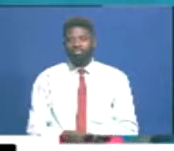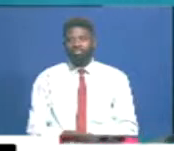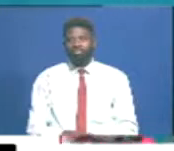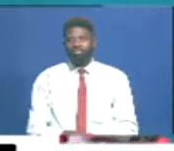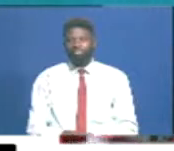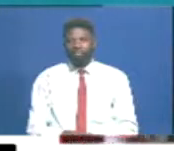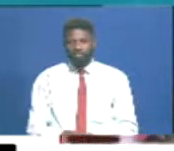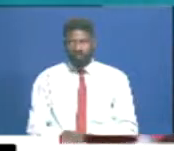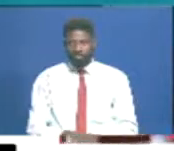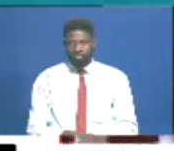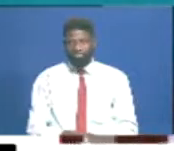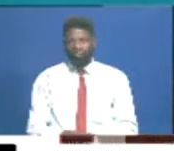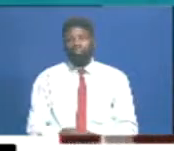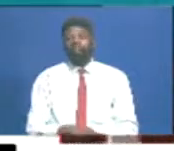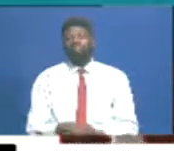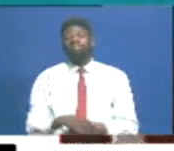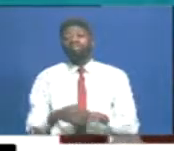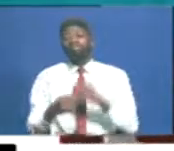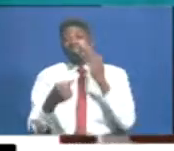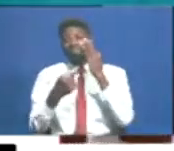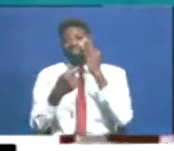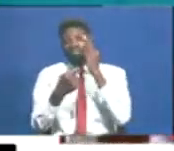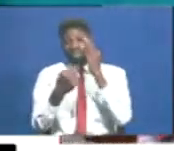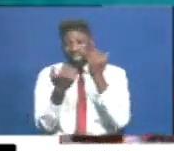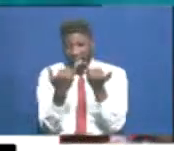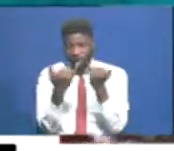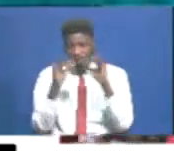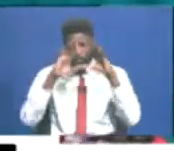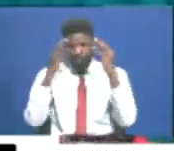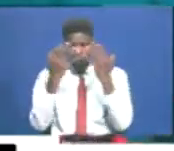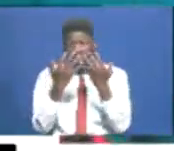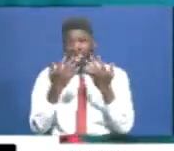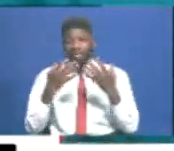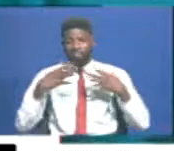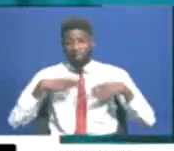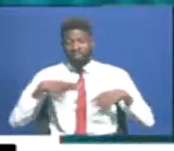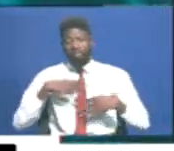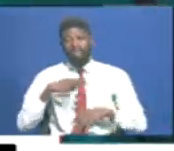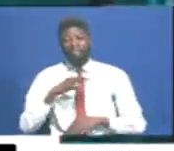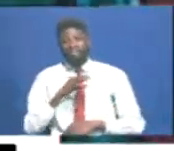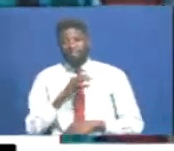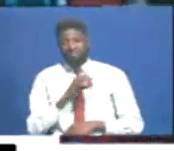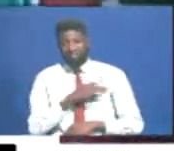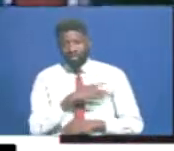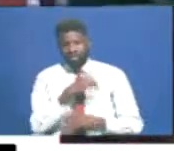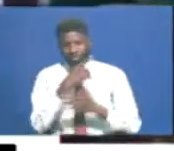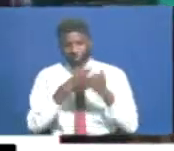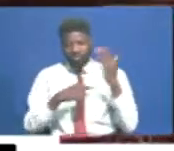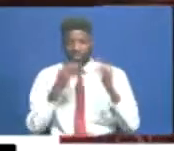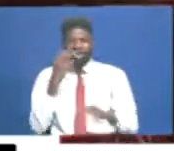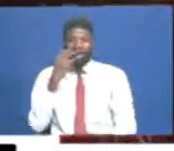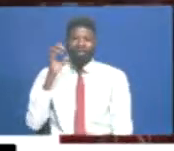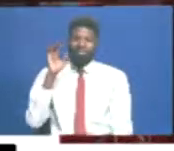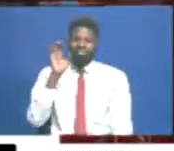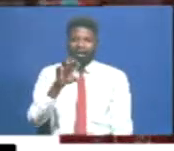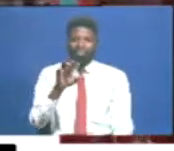Many people fear curses as they result in misfortunes and negative eventualities in life.